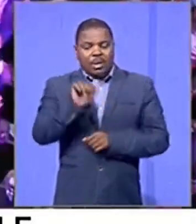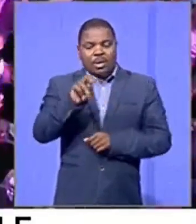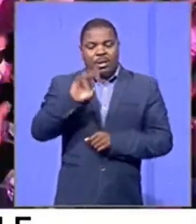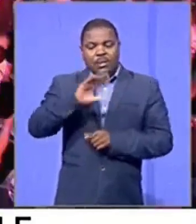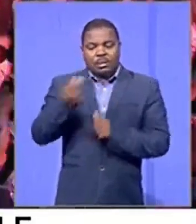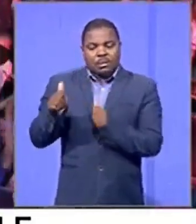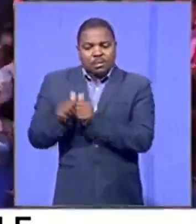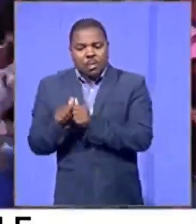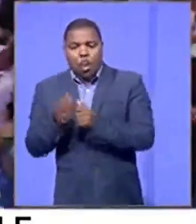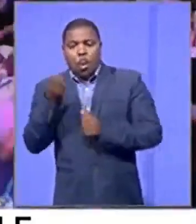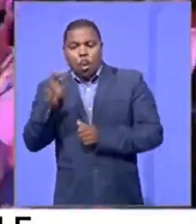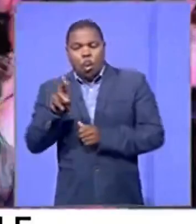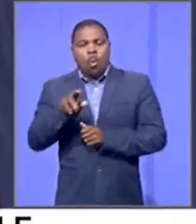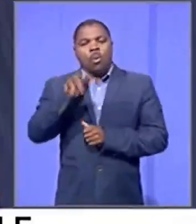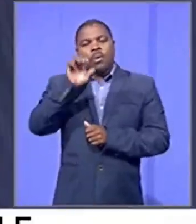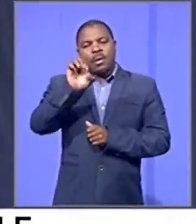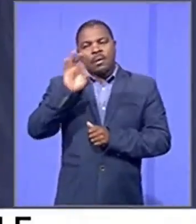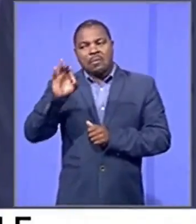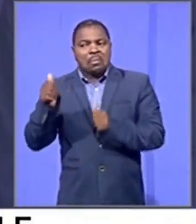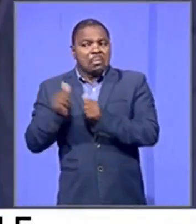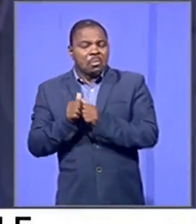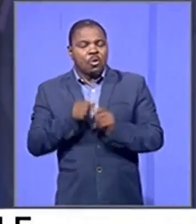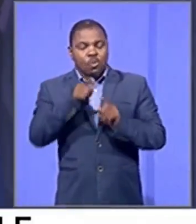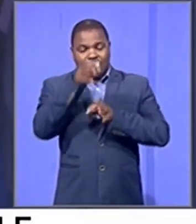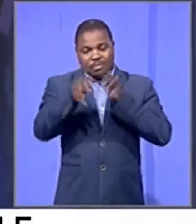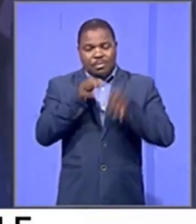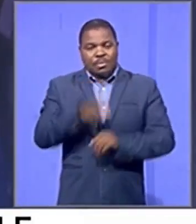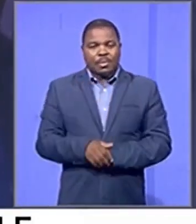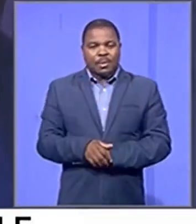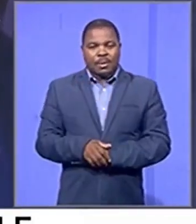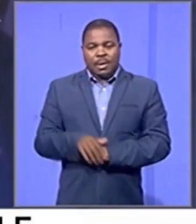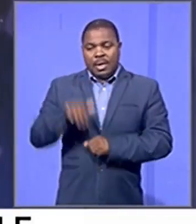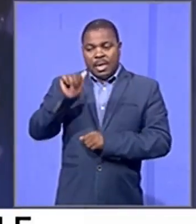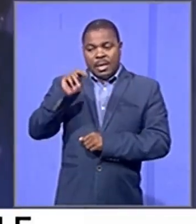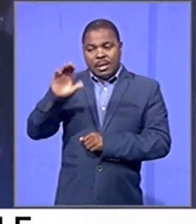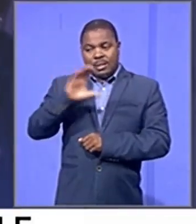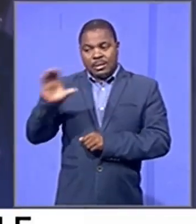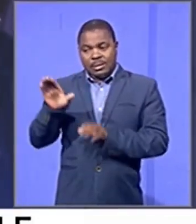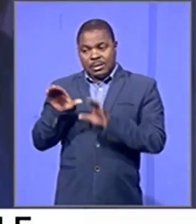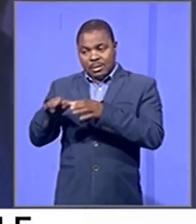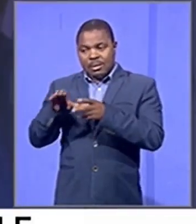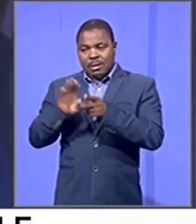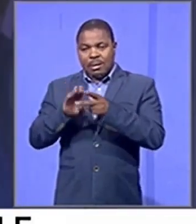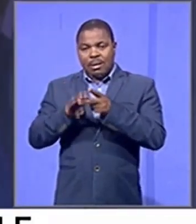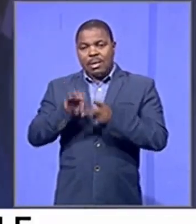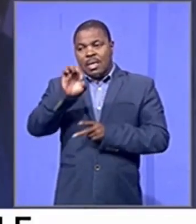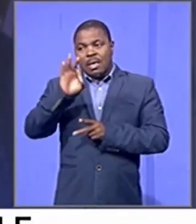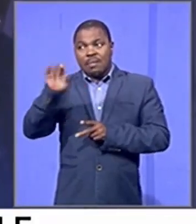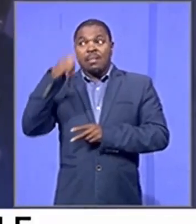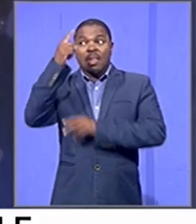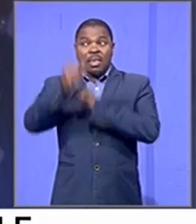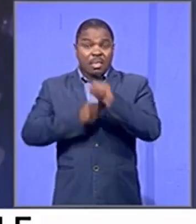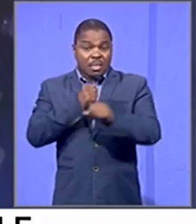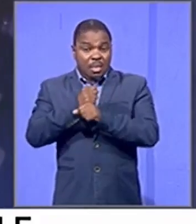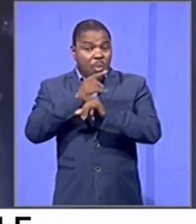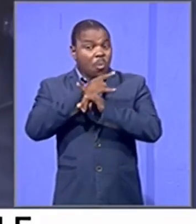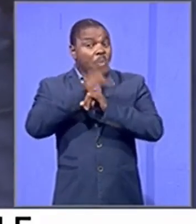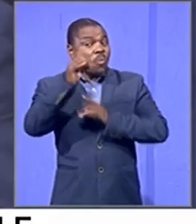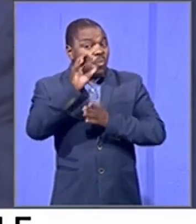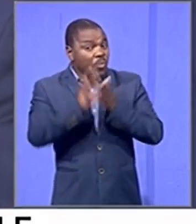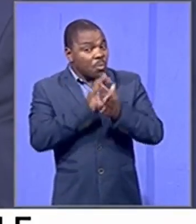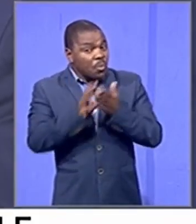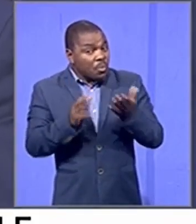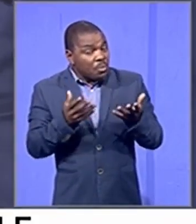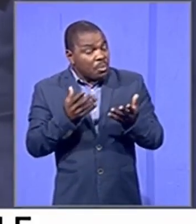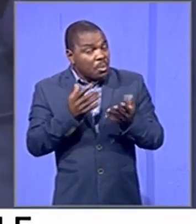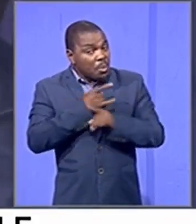le EFF. ANC and the EFF taking power next year. Given the fact that